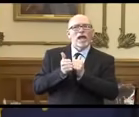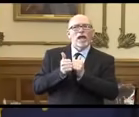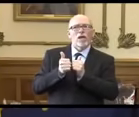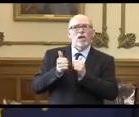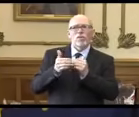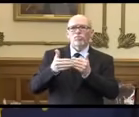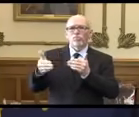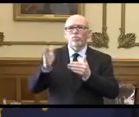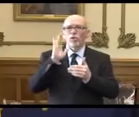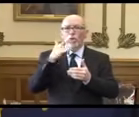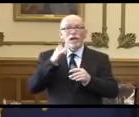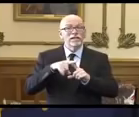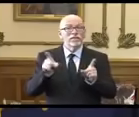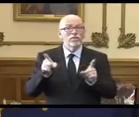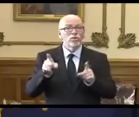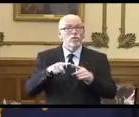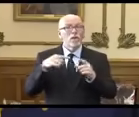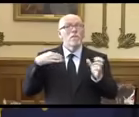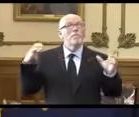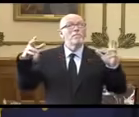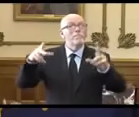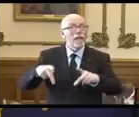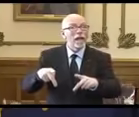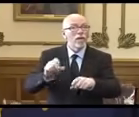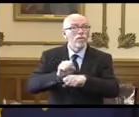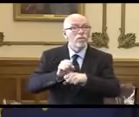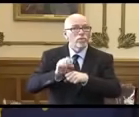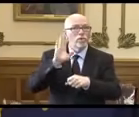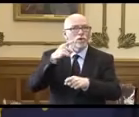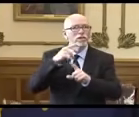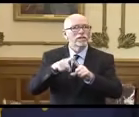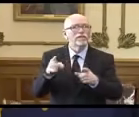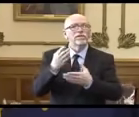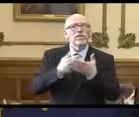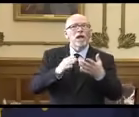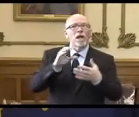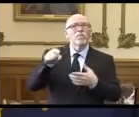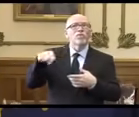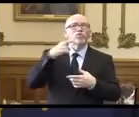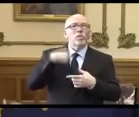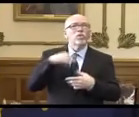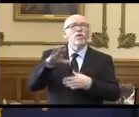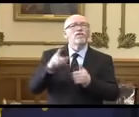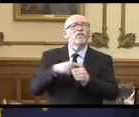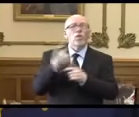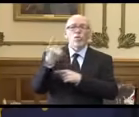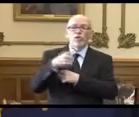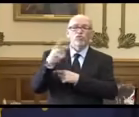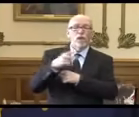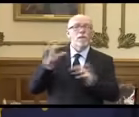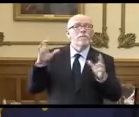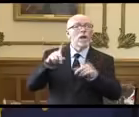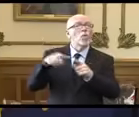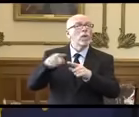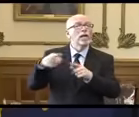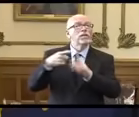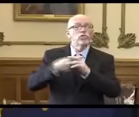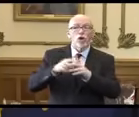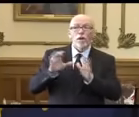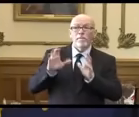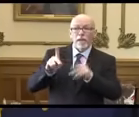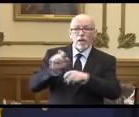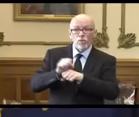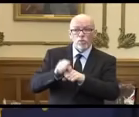different when you do come back. There are some companies that the first couple days, they've told me, the first couple days back at the work site will